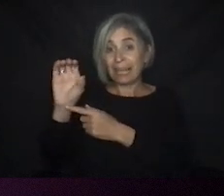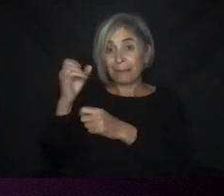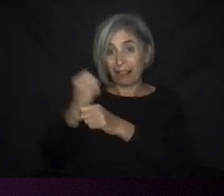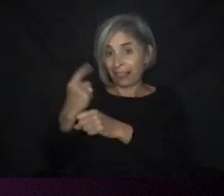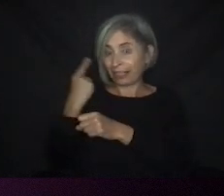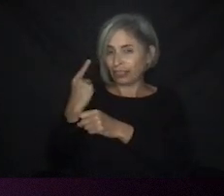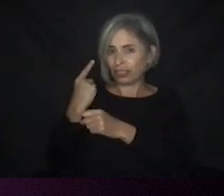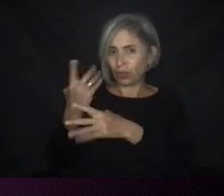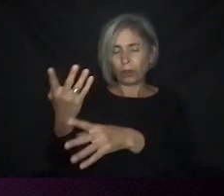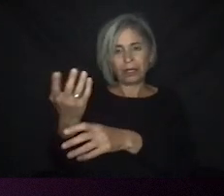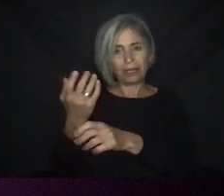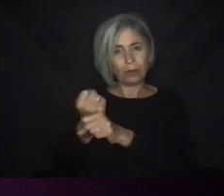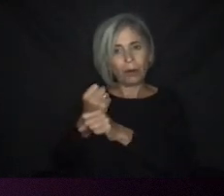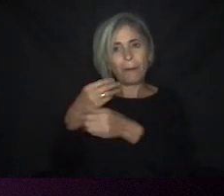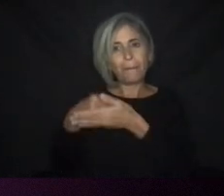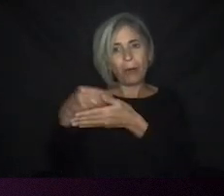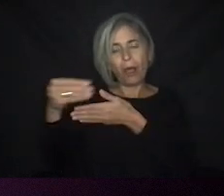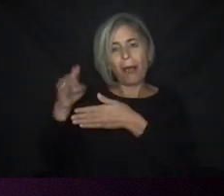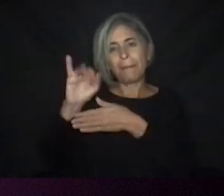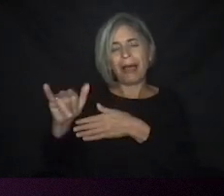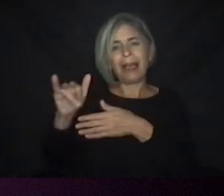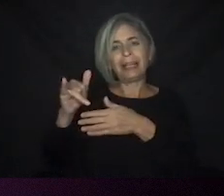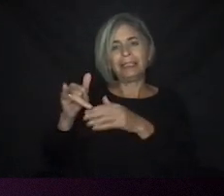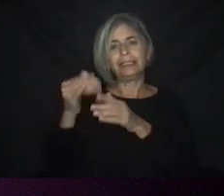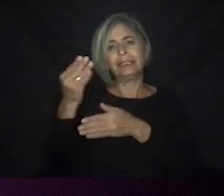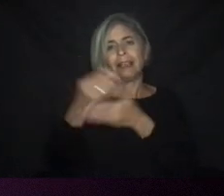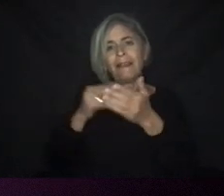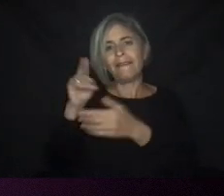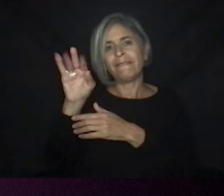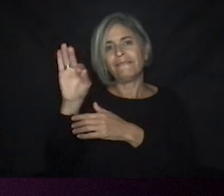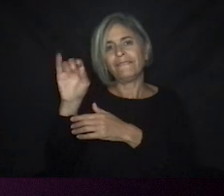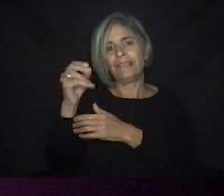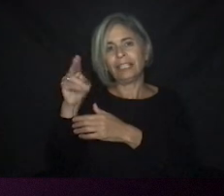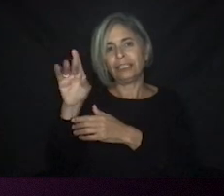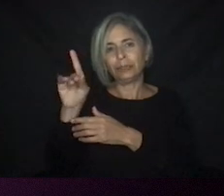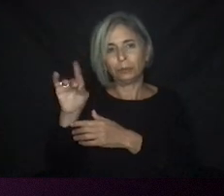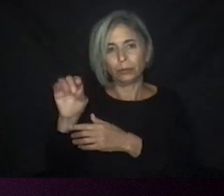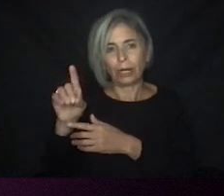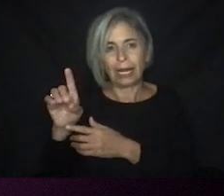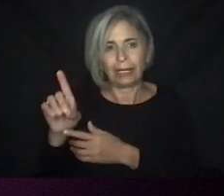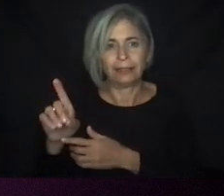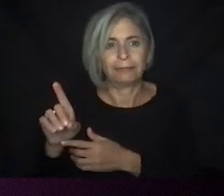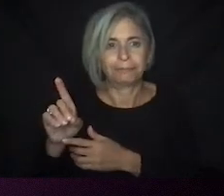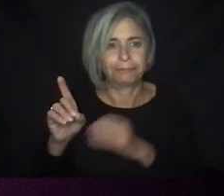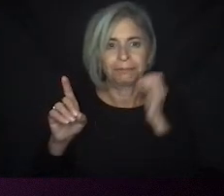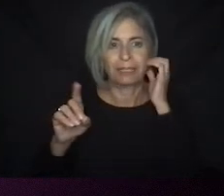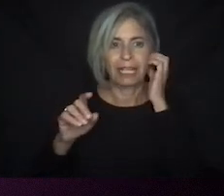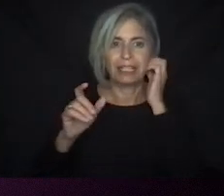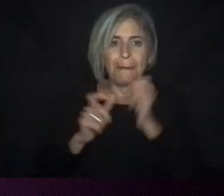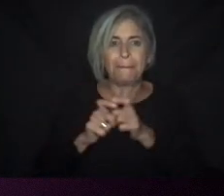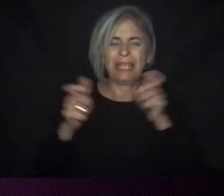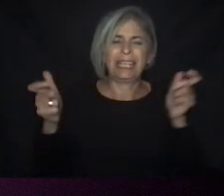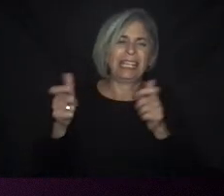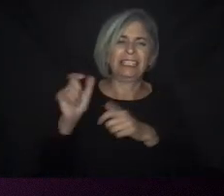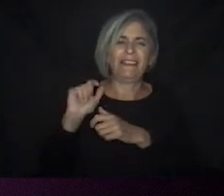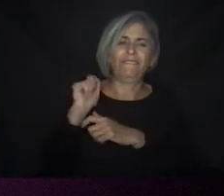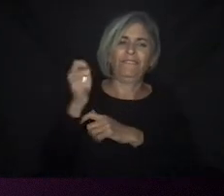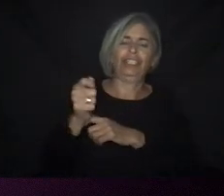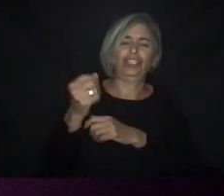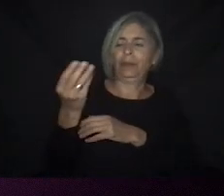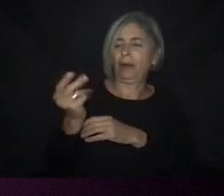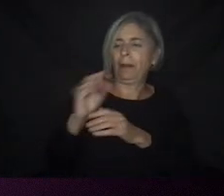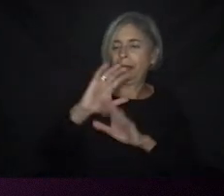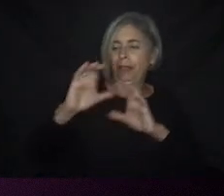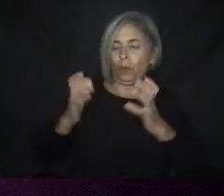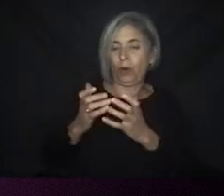year, we were acquired by a company called Fishbrain, which is the largest digital fishing kind of property in the world. So